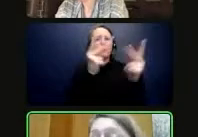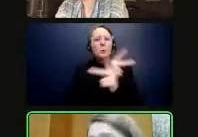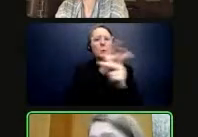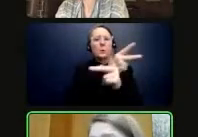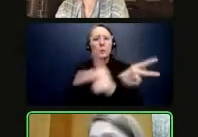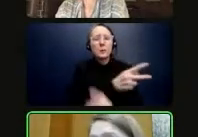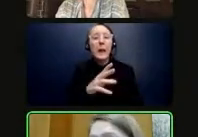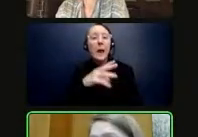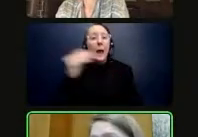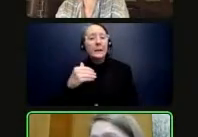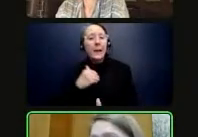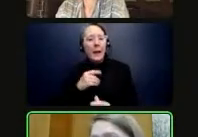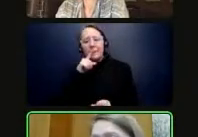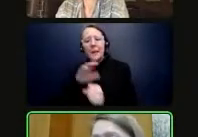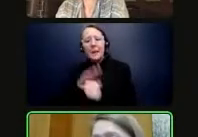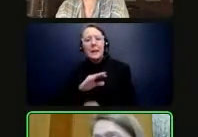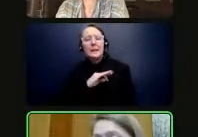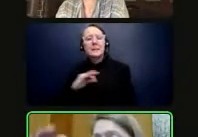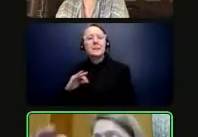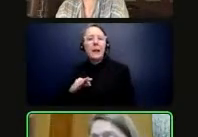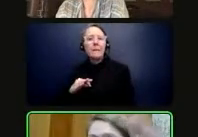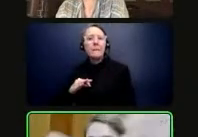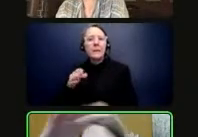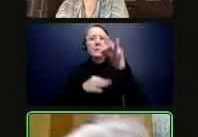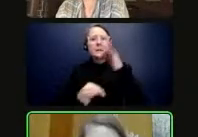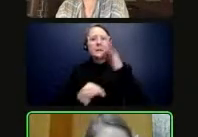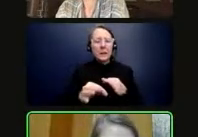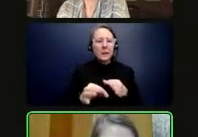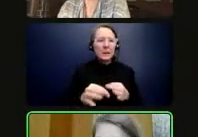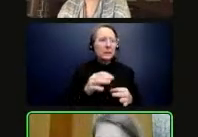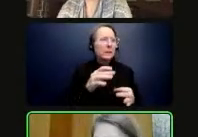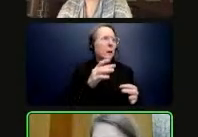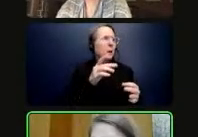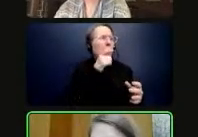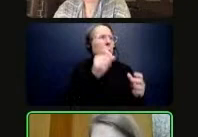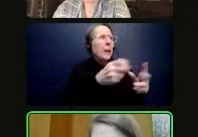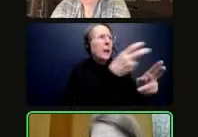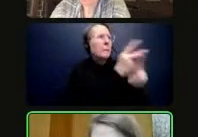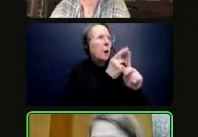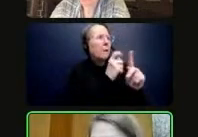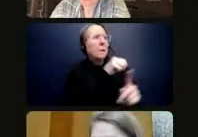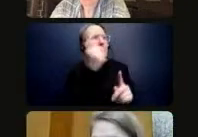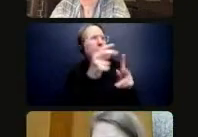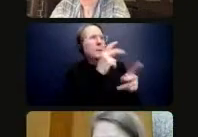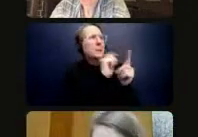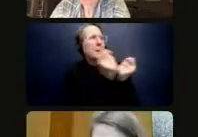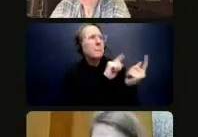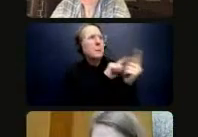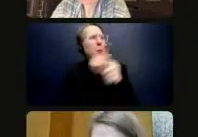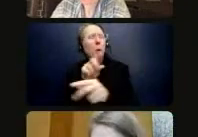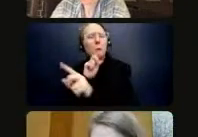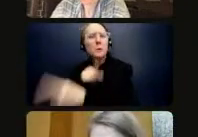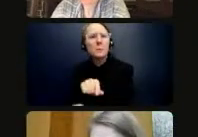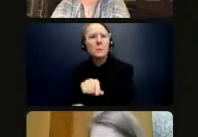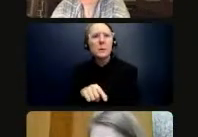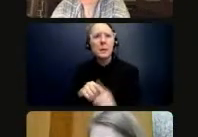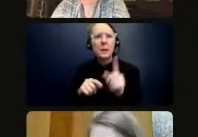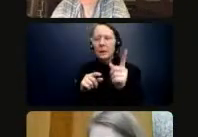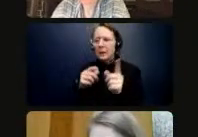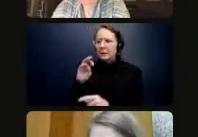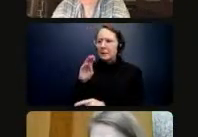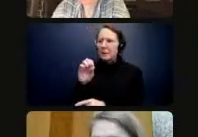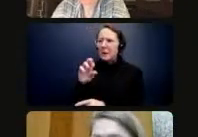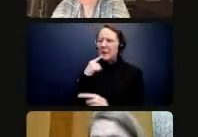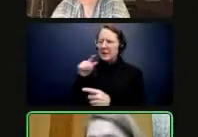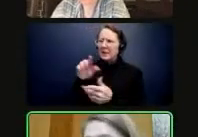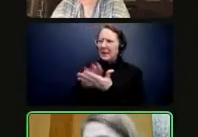And to have dedicated staff as opposed to seeing who I can borrow from other teams. Is it a cleanup or what is